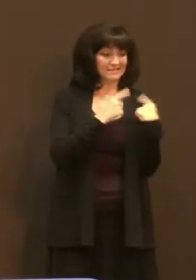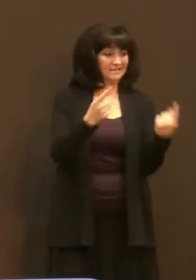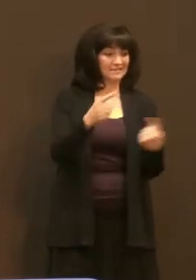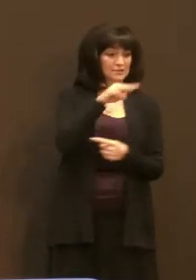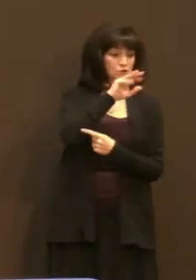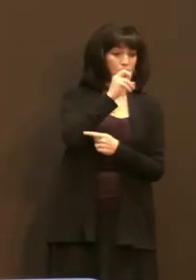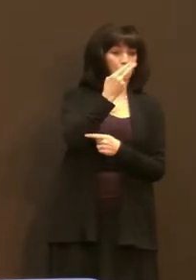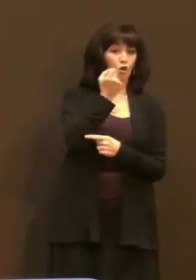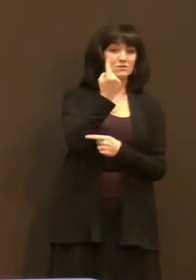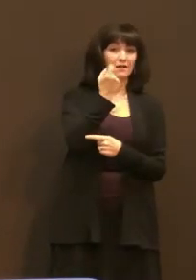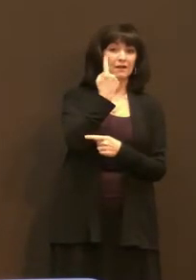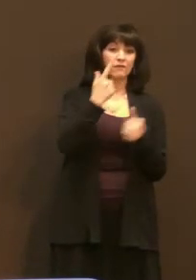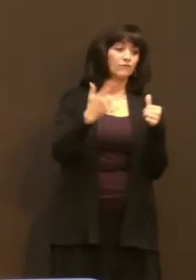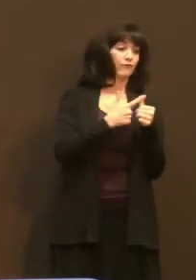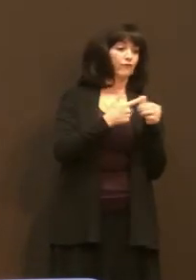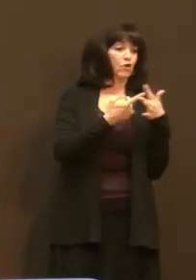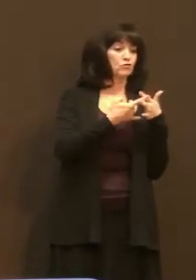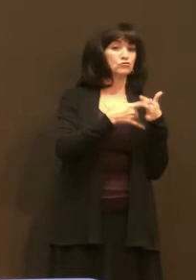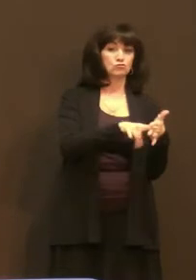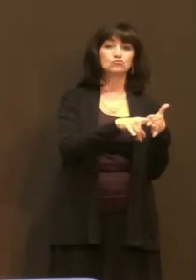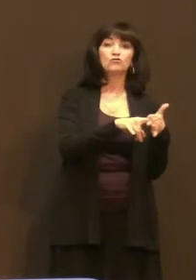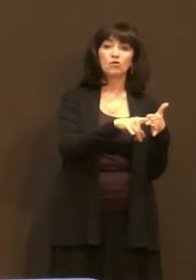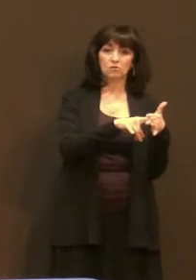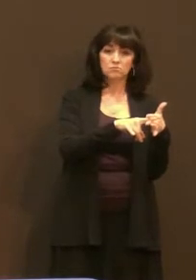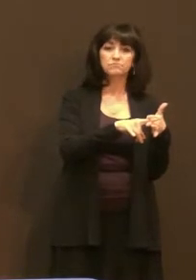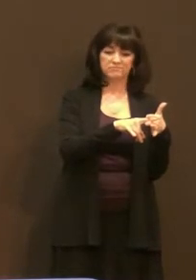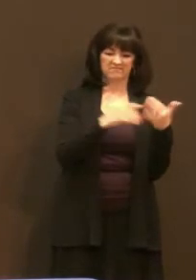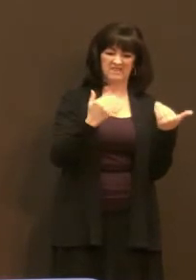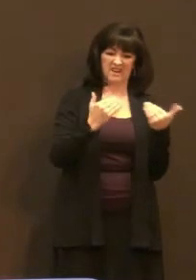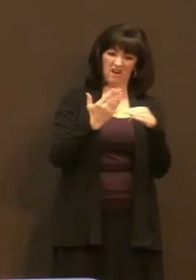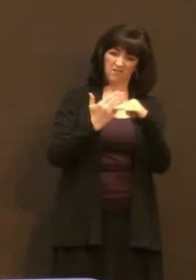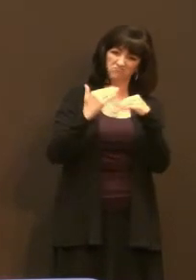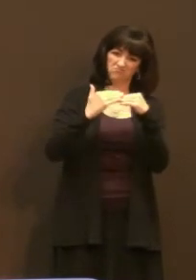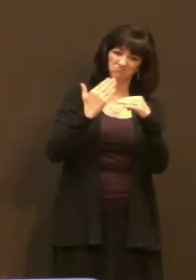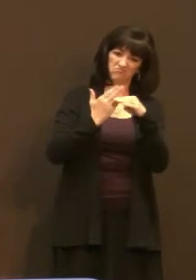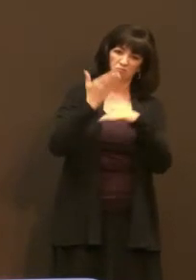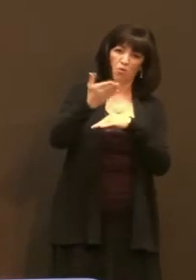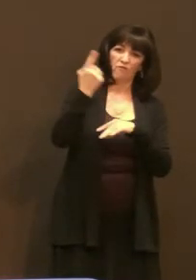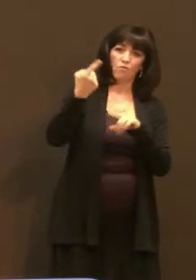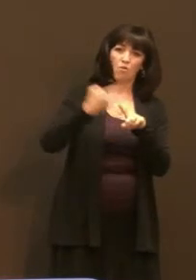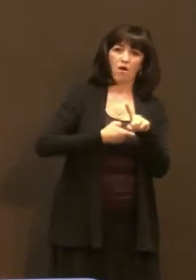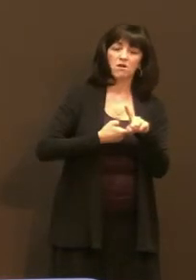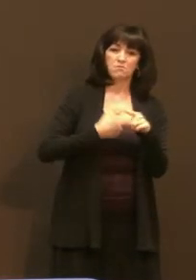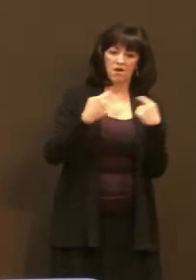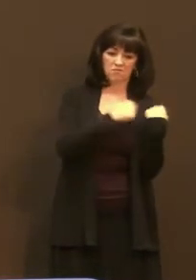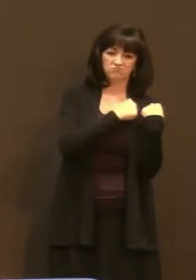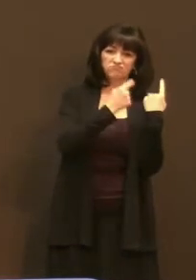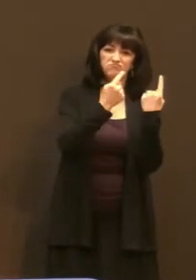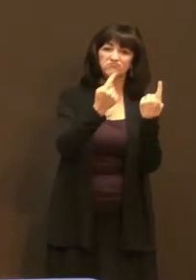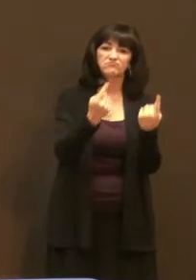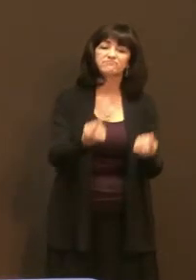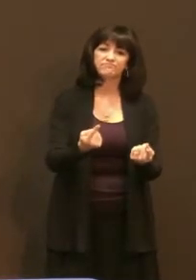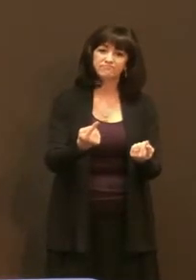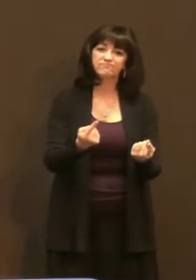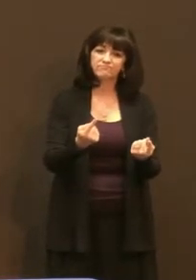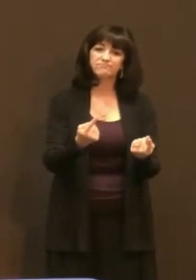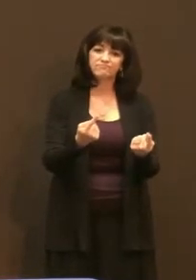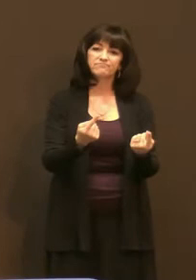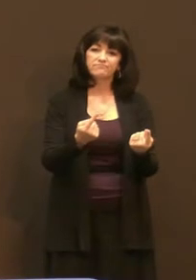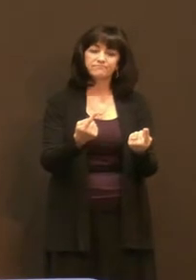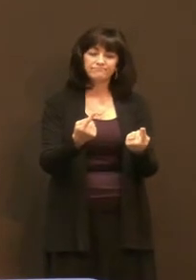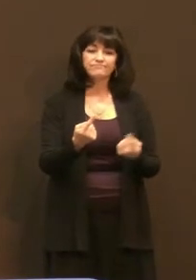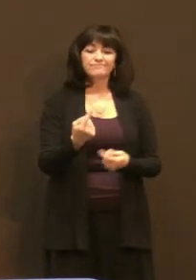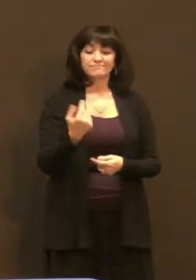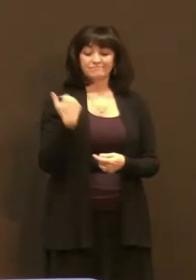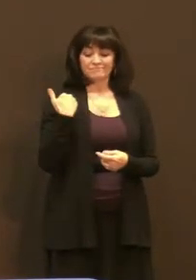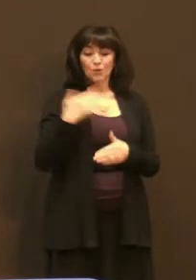March 11th, 2020, so we're over a month into this. Sadly, we've had a number, 6 new deaths over